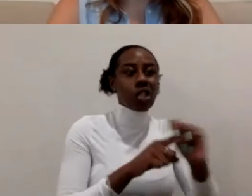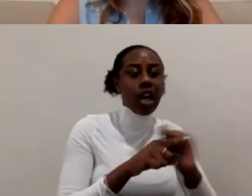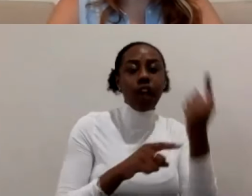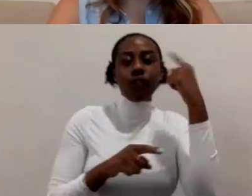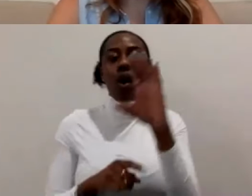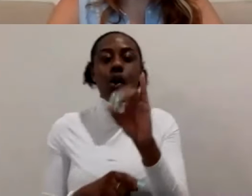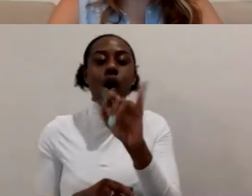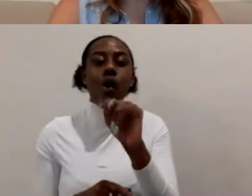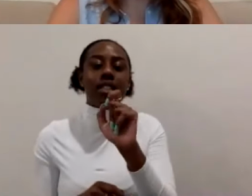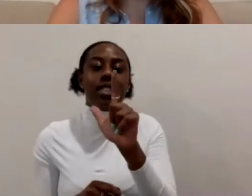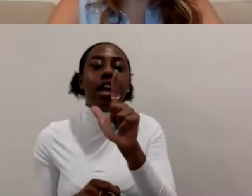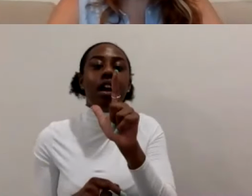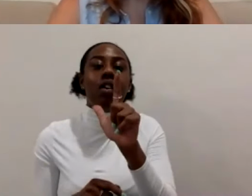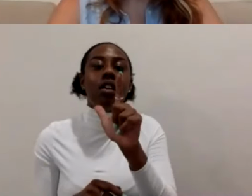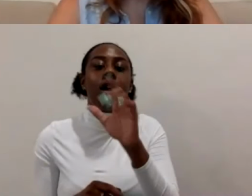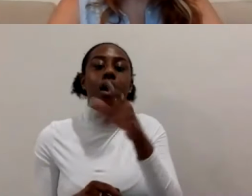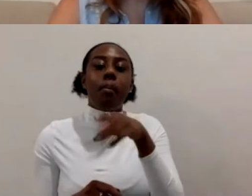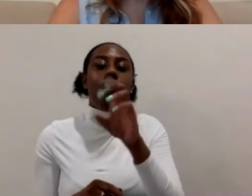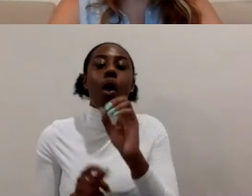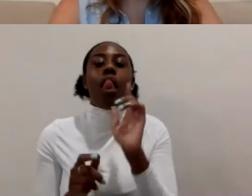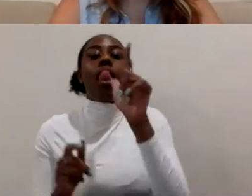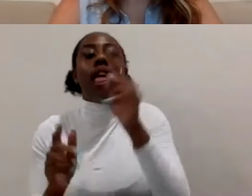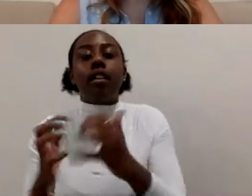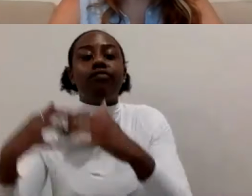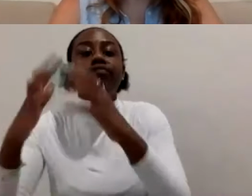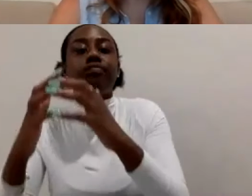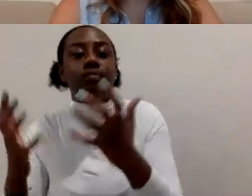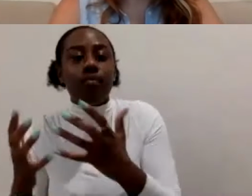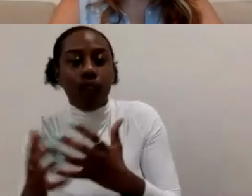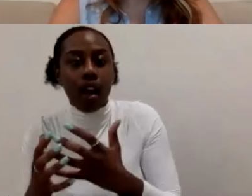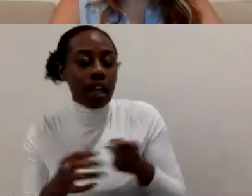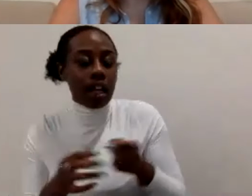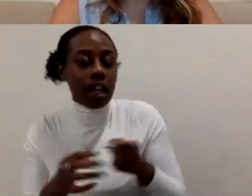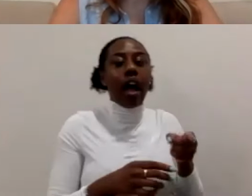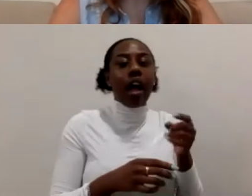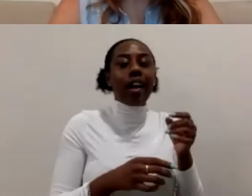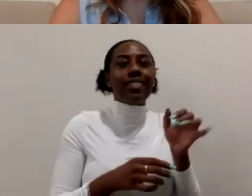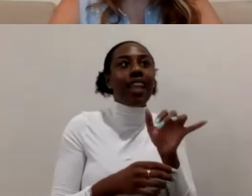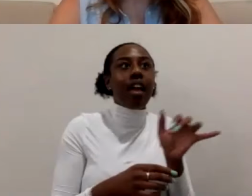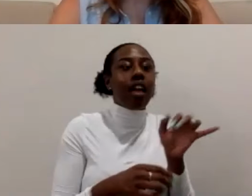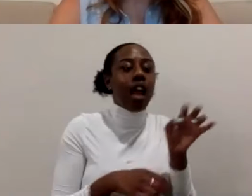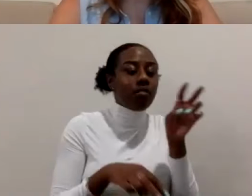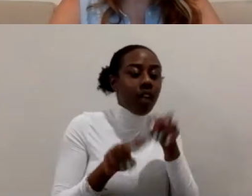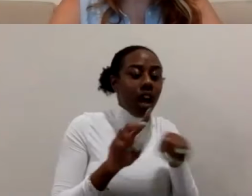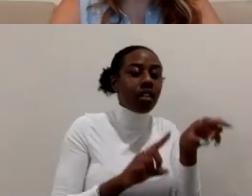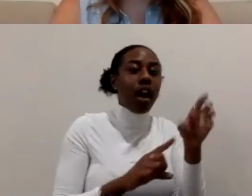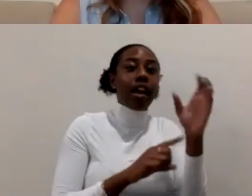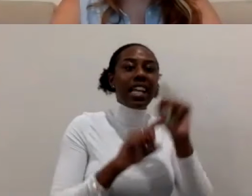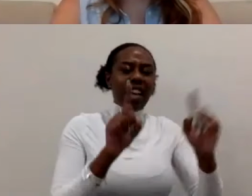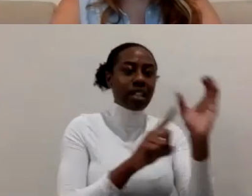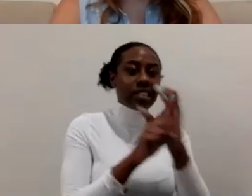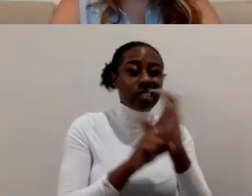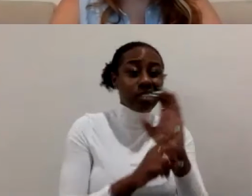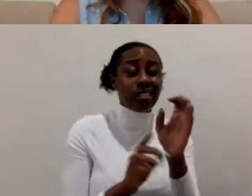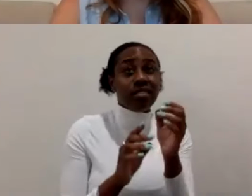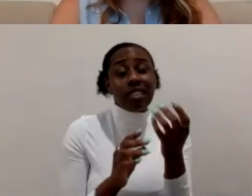just evolved those like monitoring and like pretty much stalking strategies. Sandy, I see